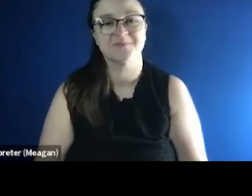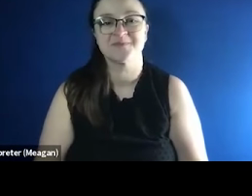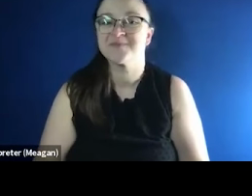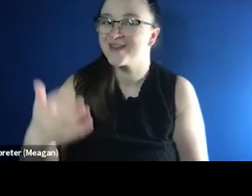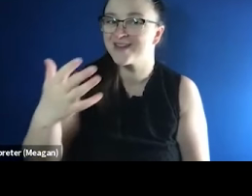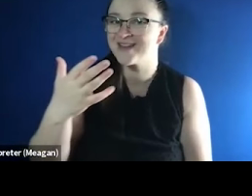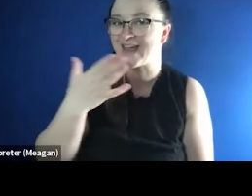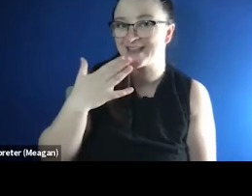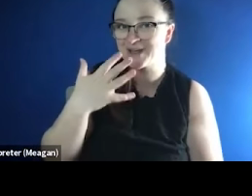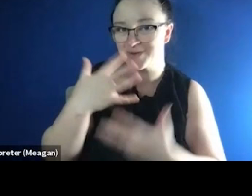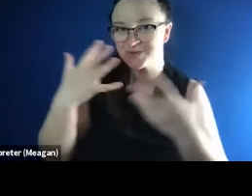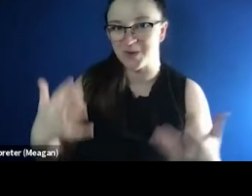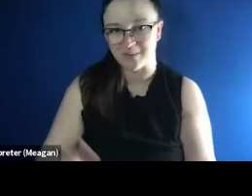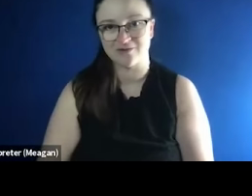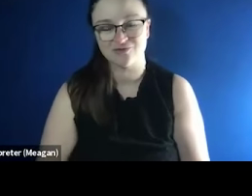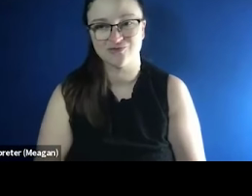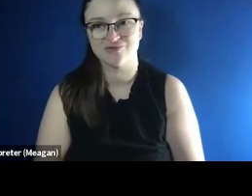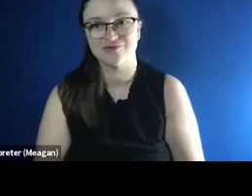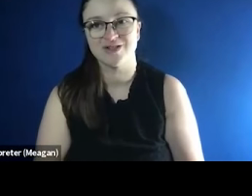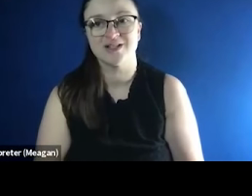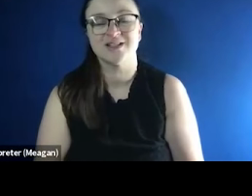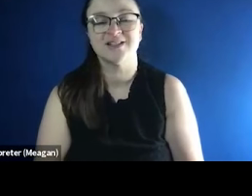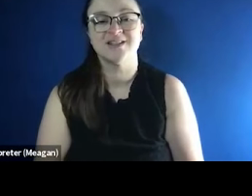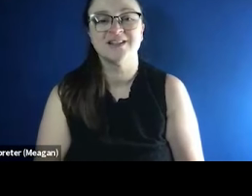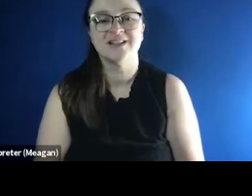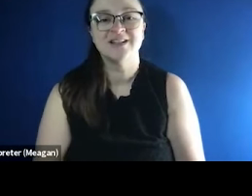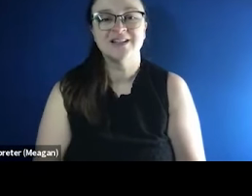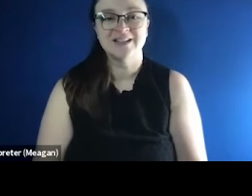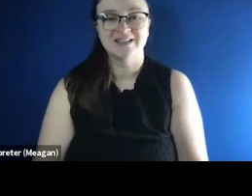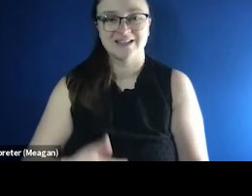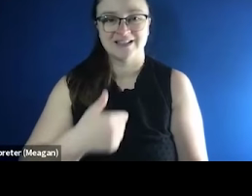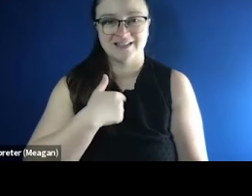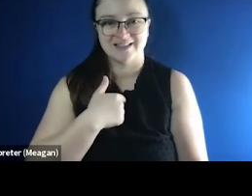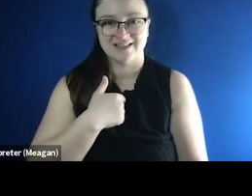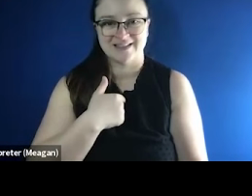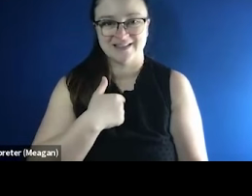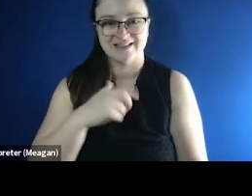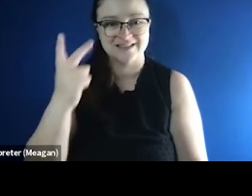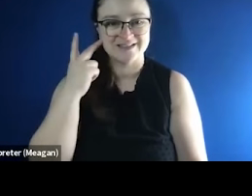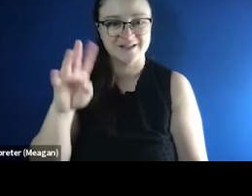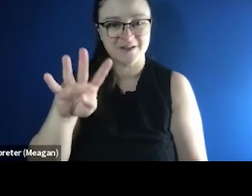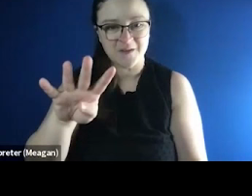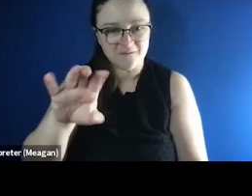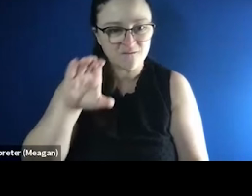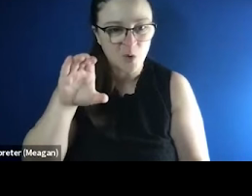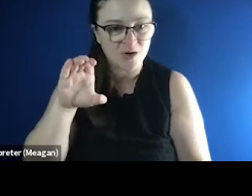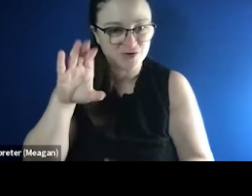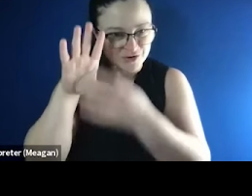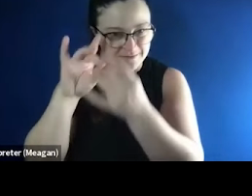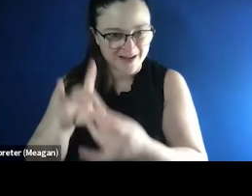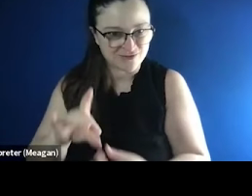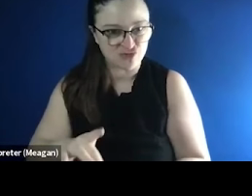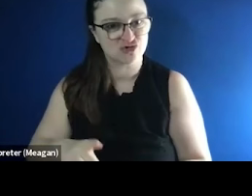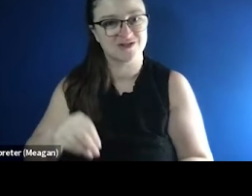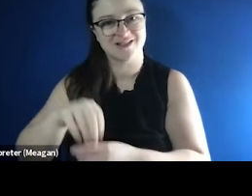you so very much. In the 400 text messages or whatever that showed up in the chat, I saw at